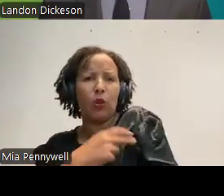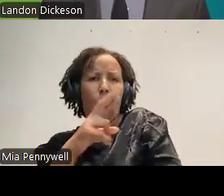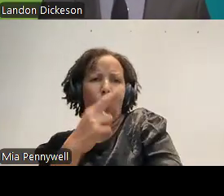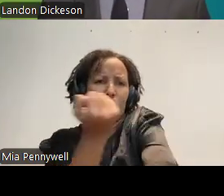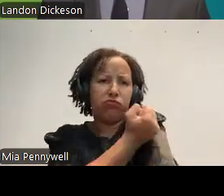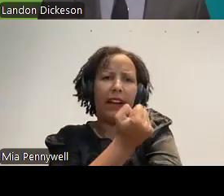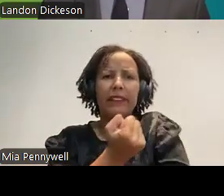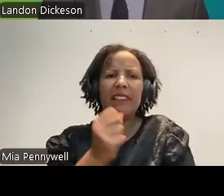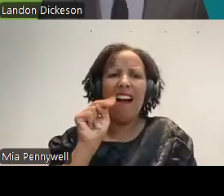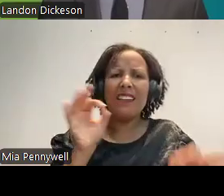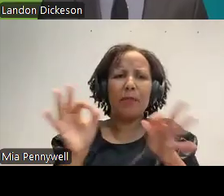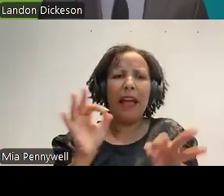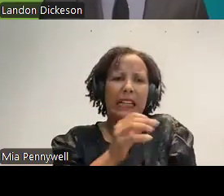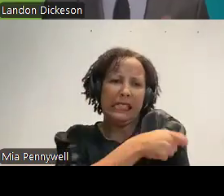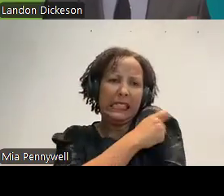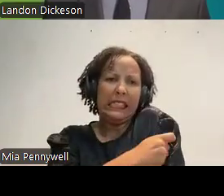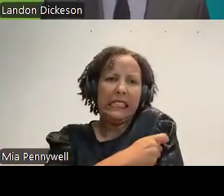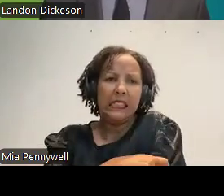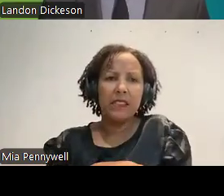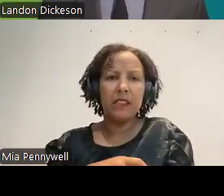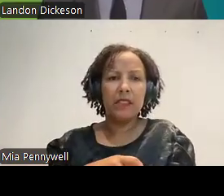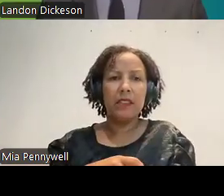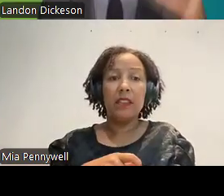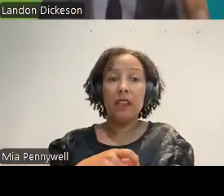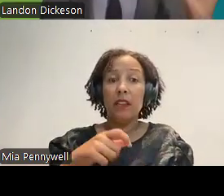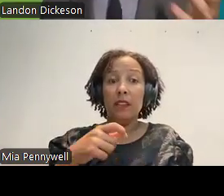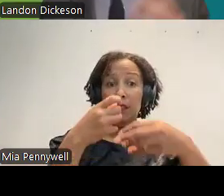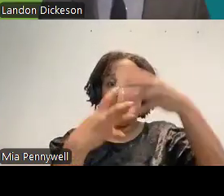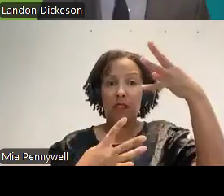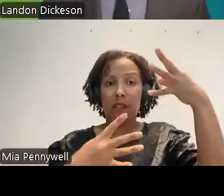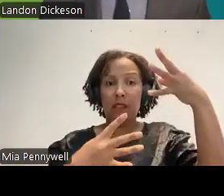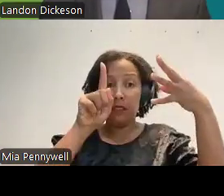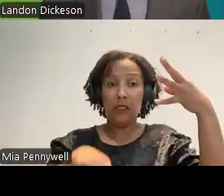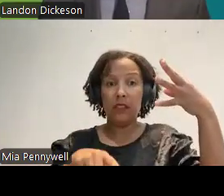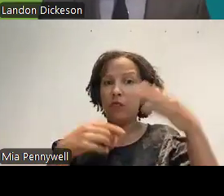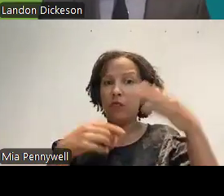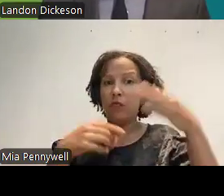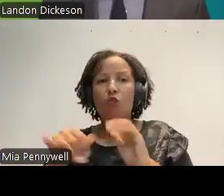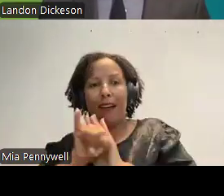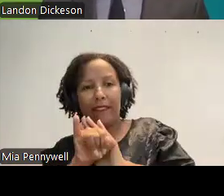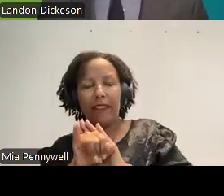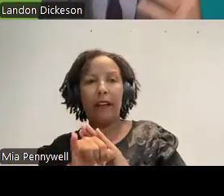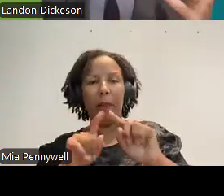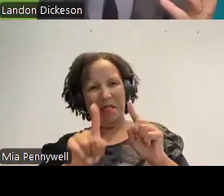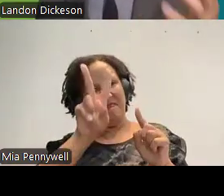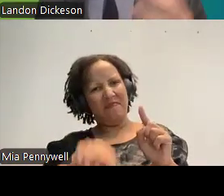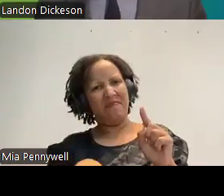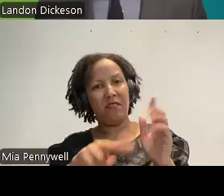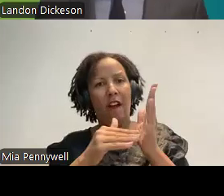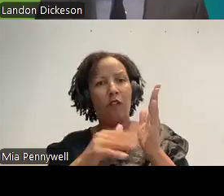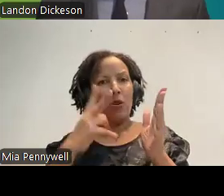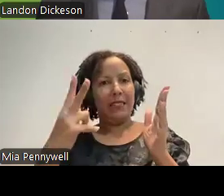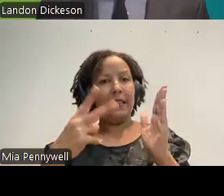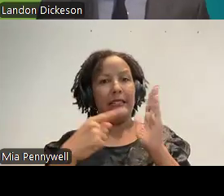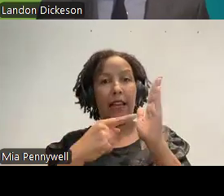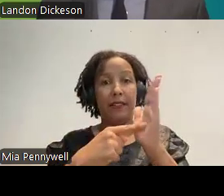somebody identifies or regardless of how they're identified by others, they're often signs that you're going to see. Now, I do want to